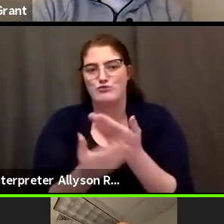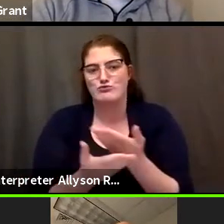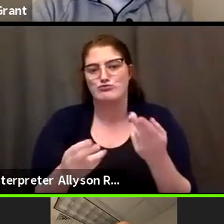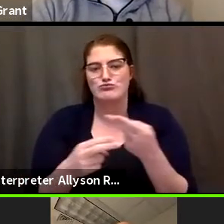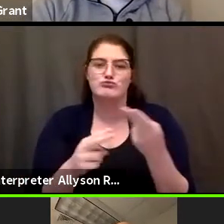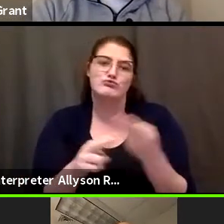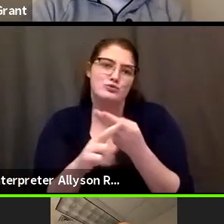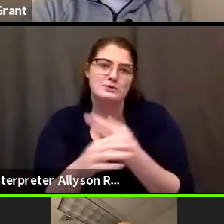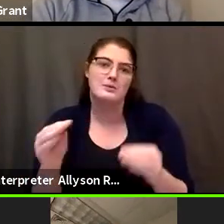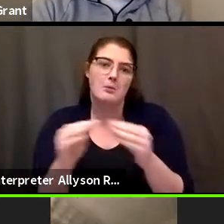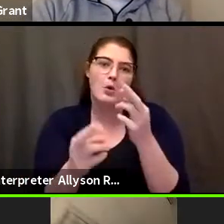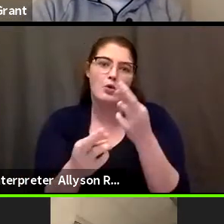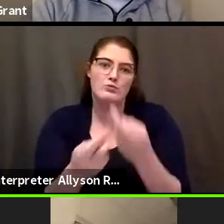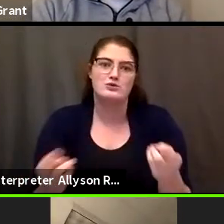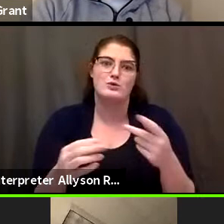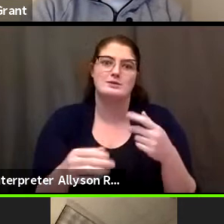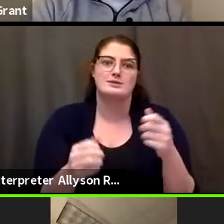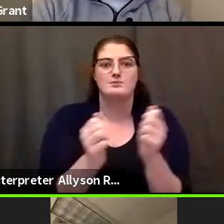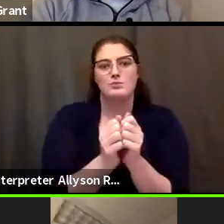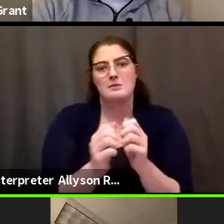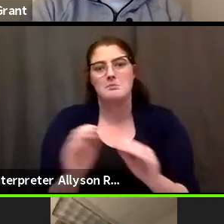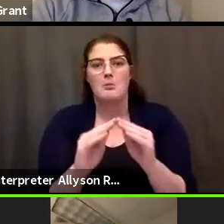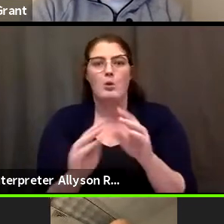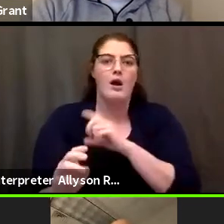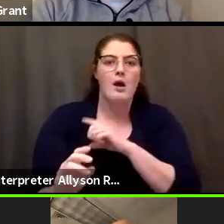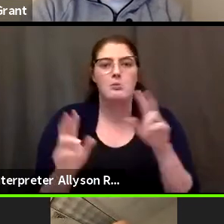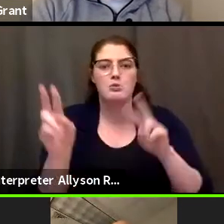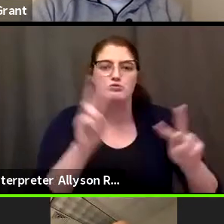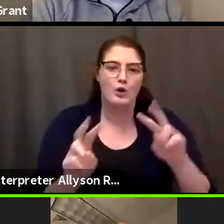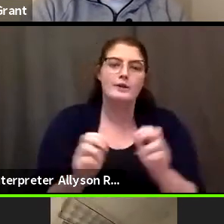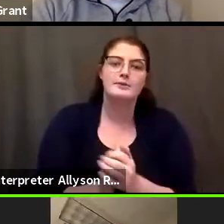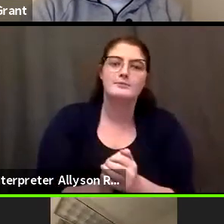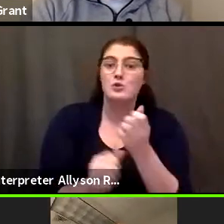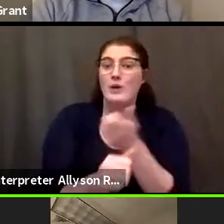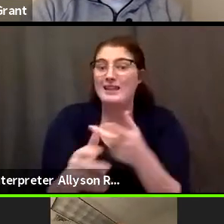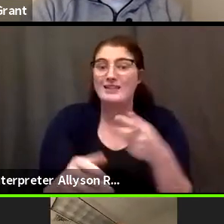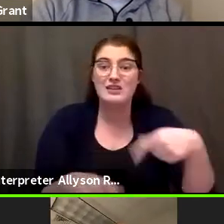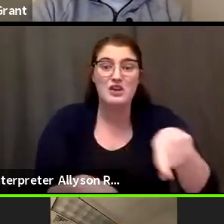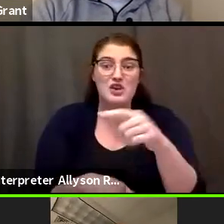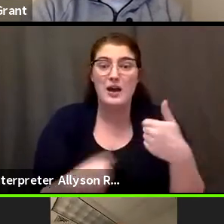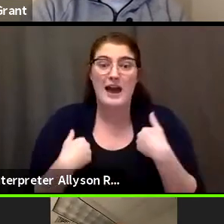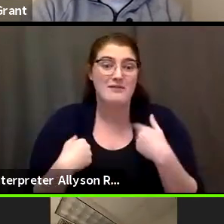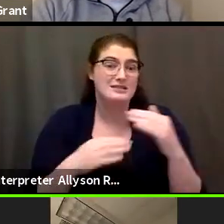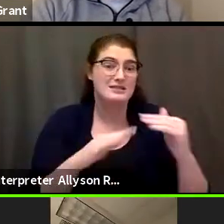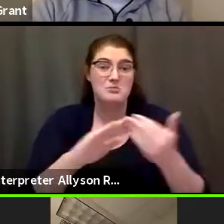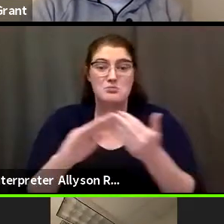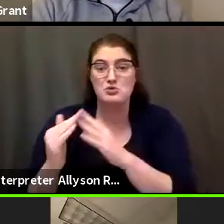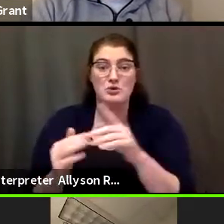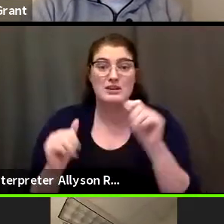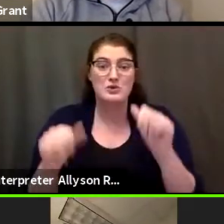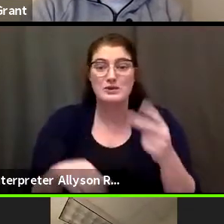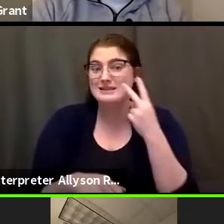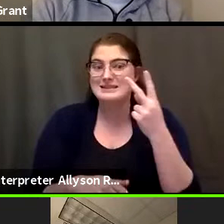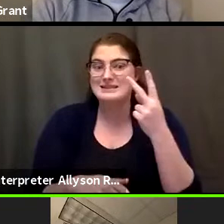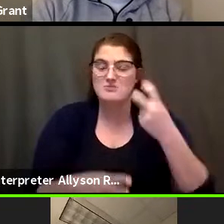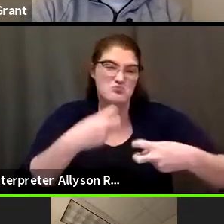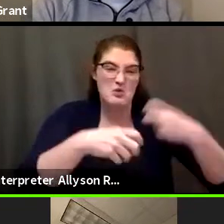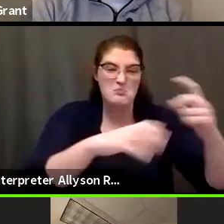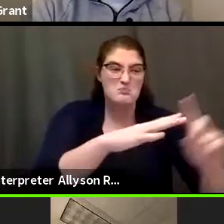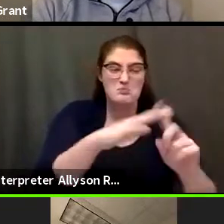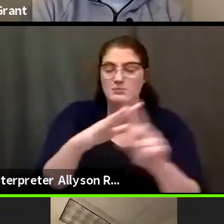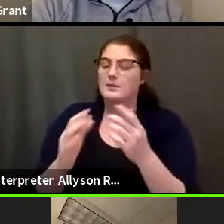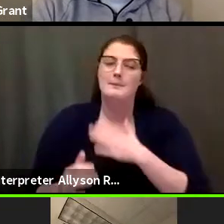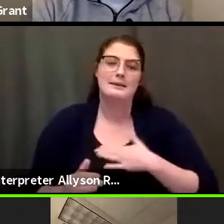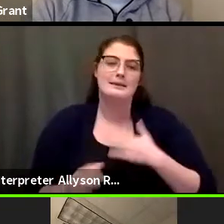those. Again, anything that you have as a community that you can see that there's an issue, definitely reach